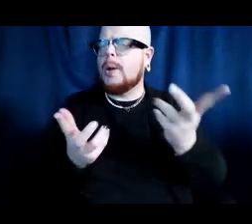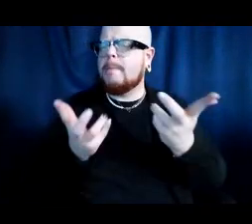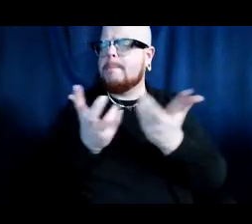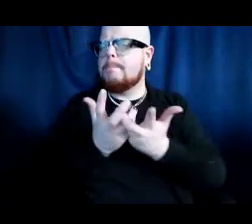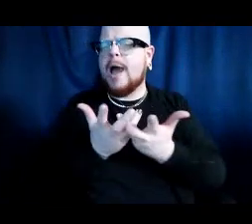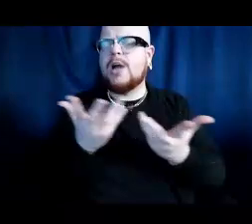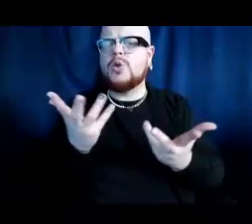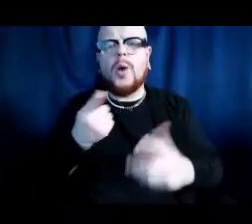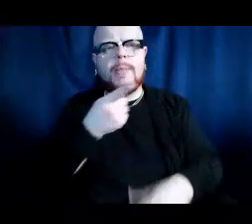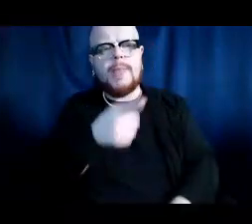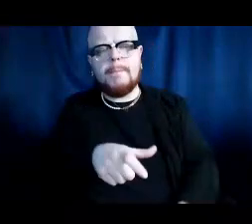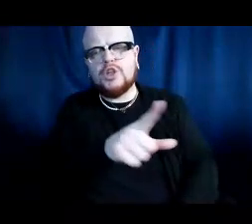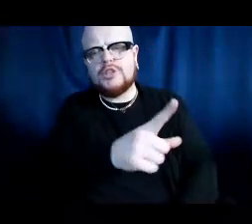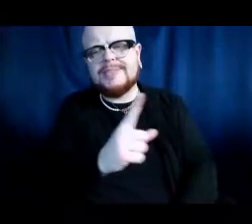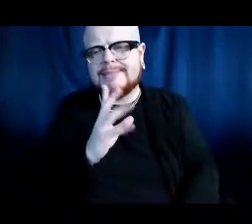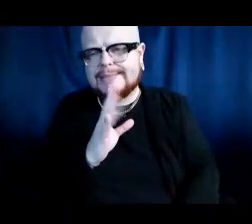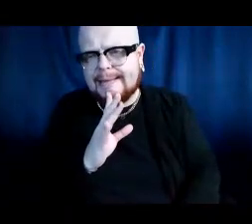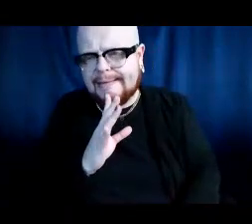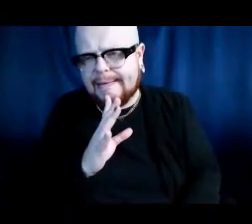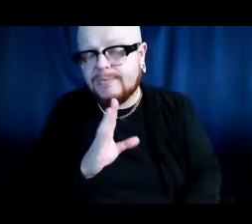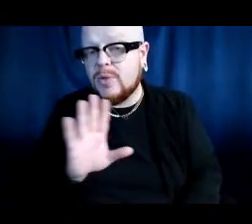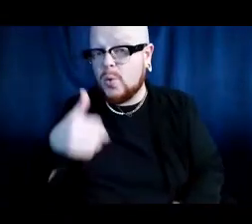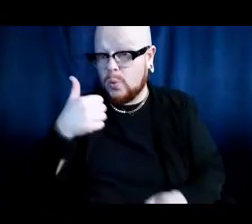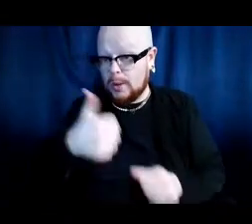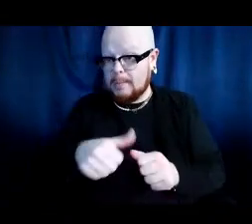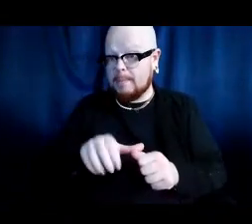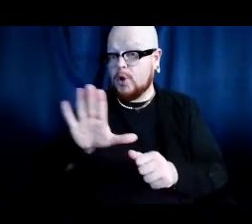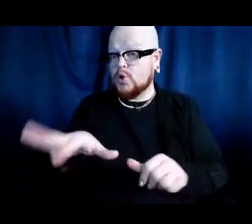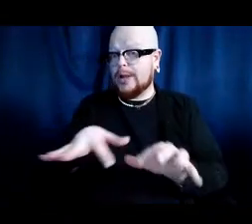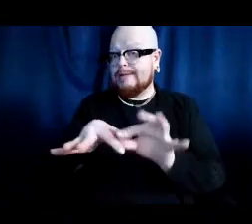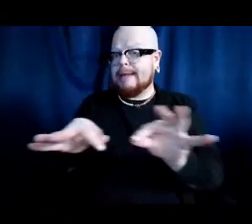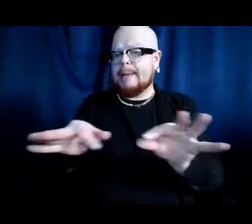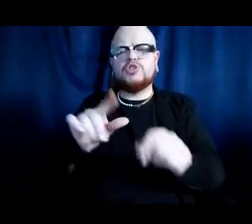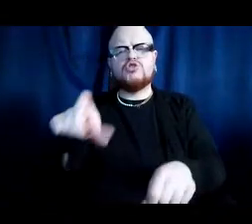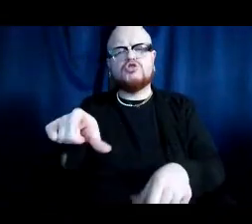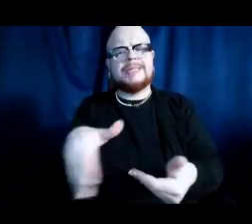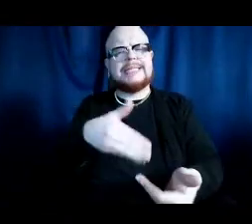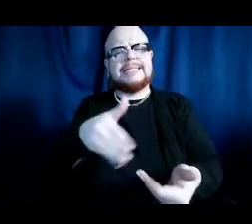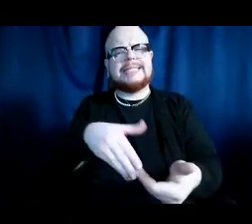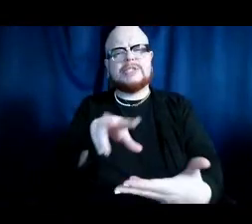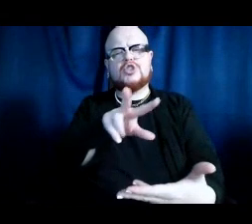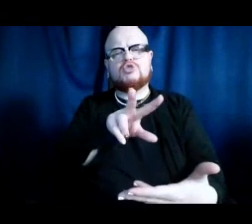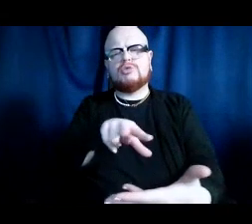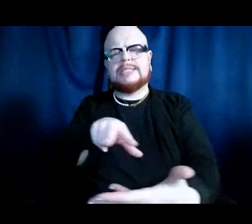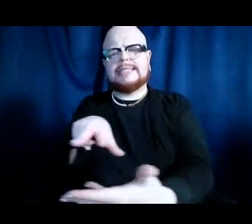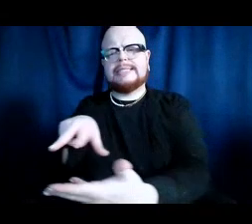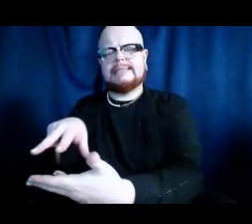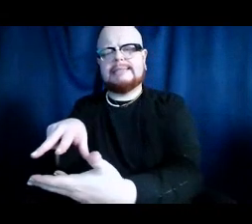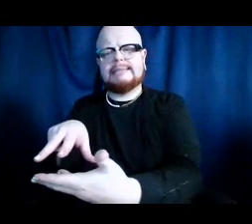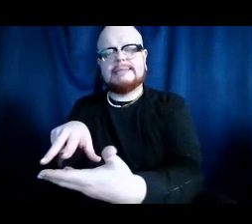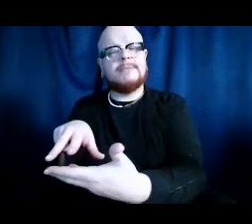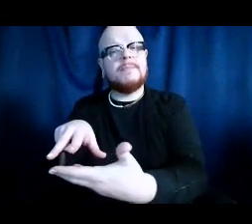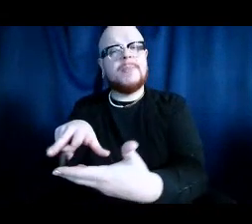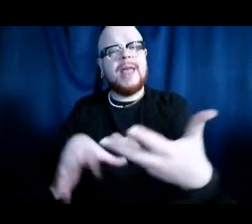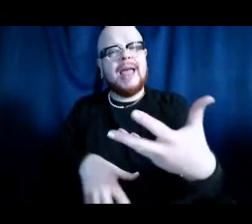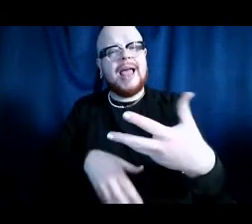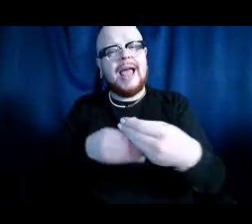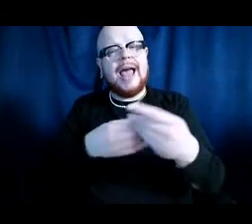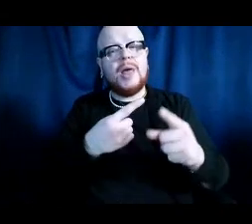Remember to make captions easy to read. Include appropriate timing and synchronization with